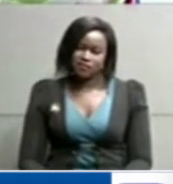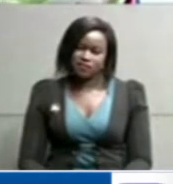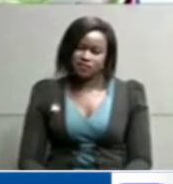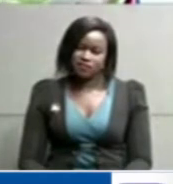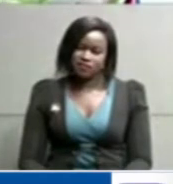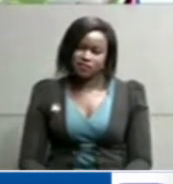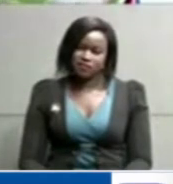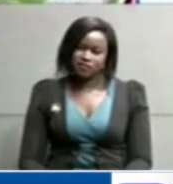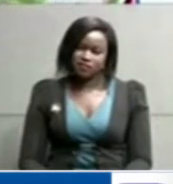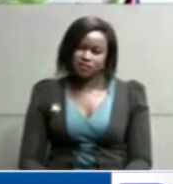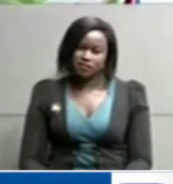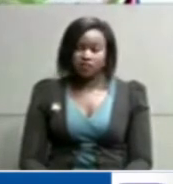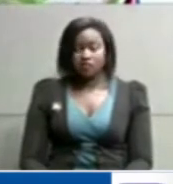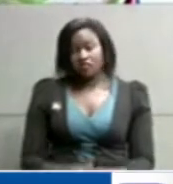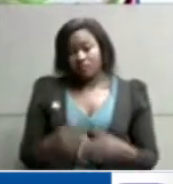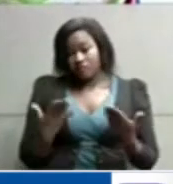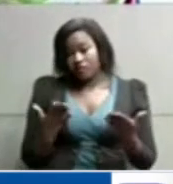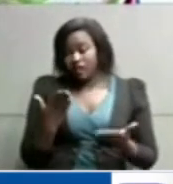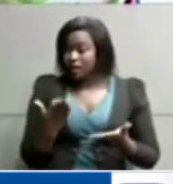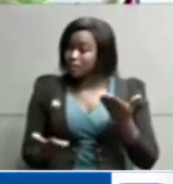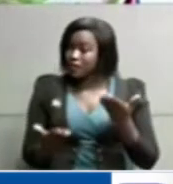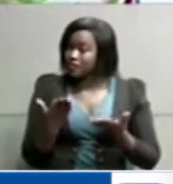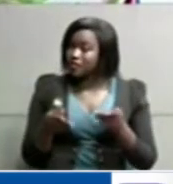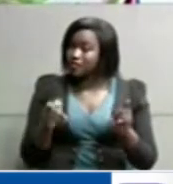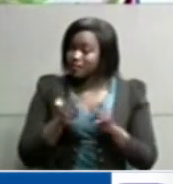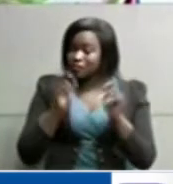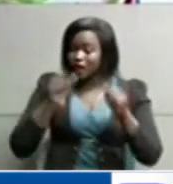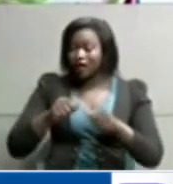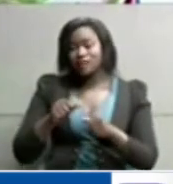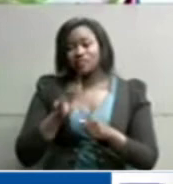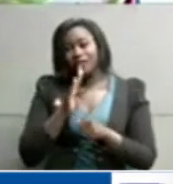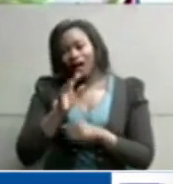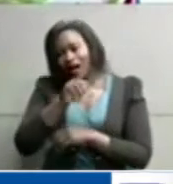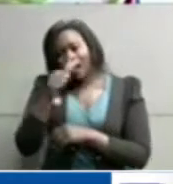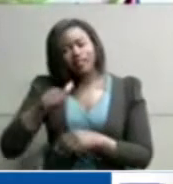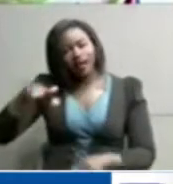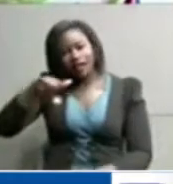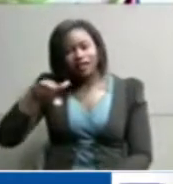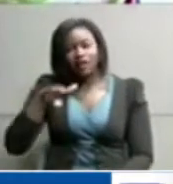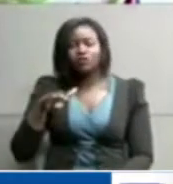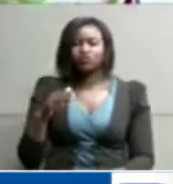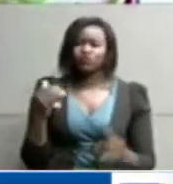But that can also be another area which nullifies our efforts.